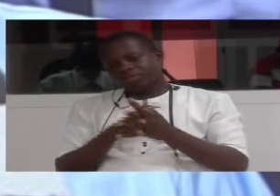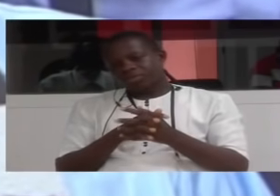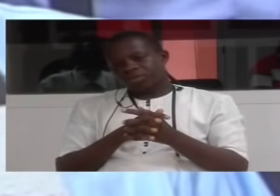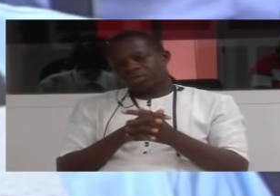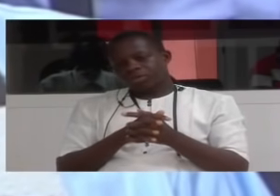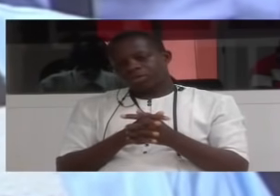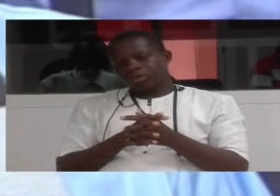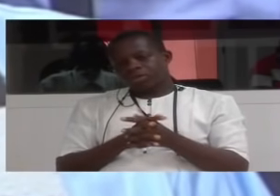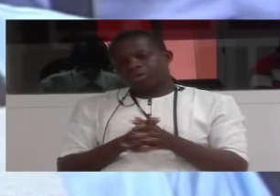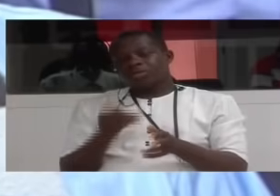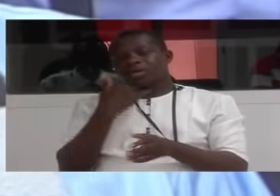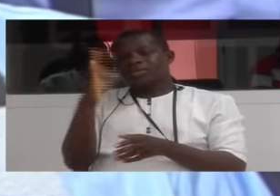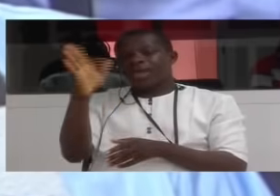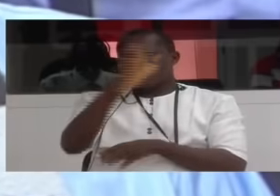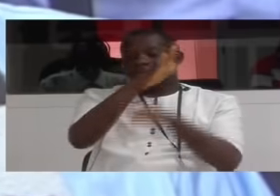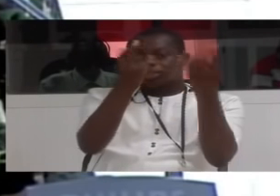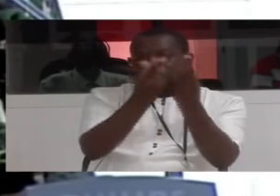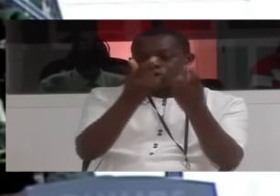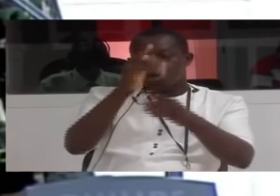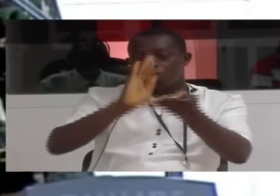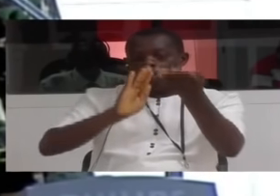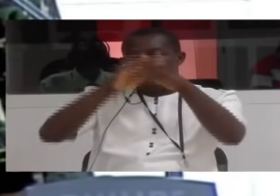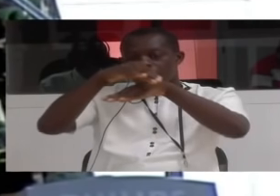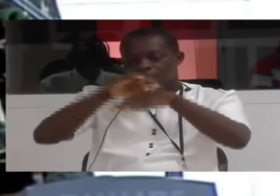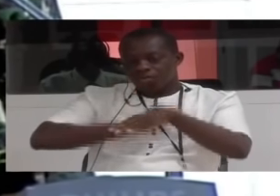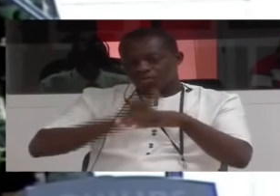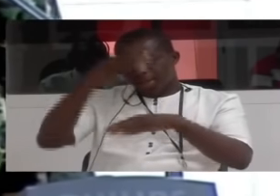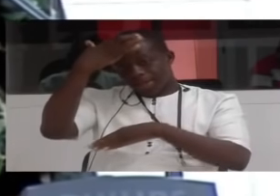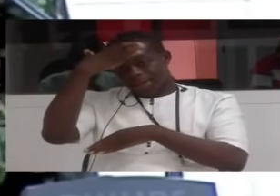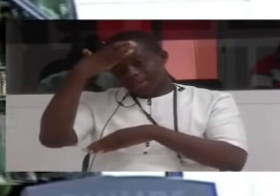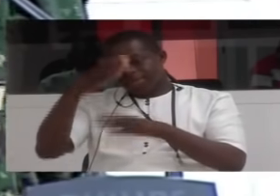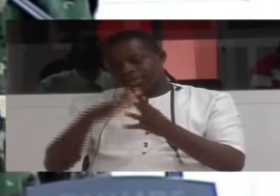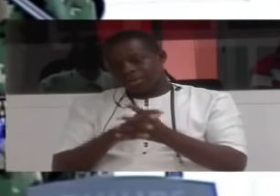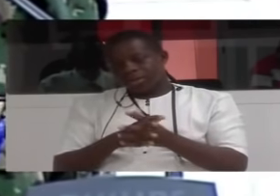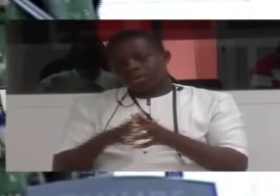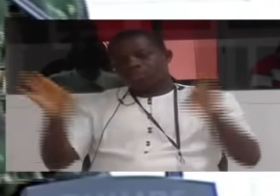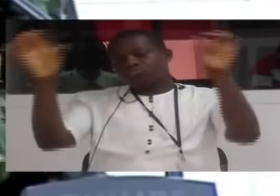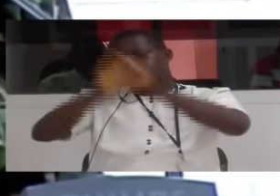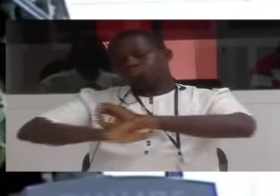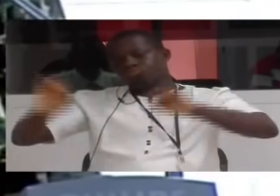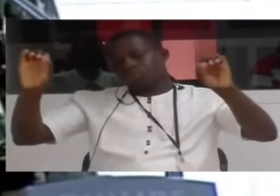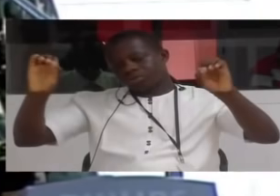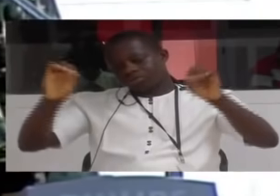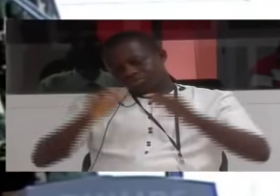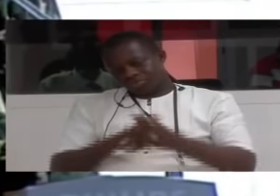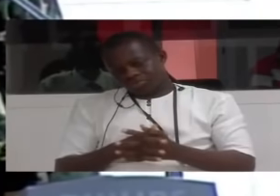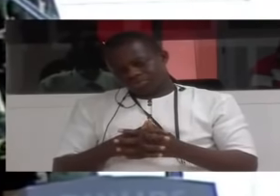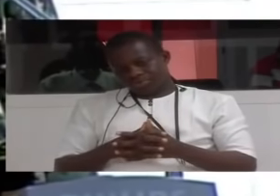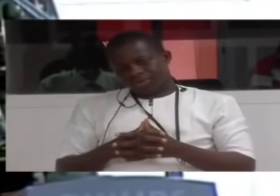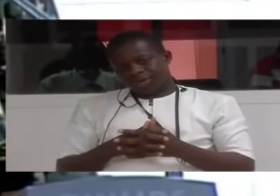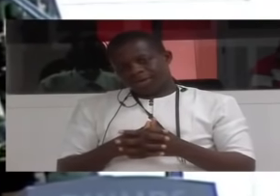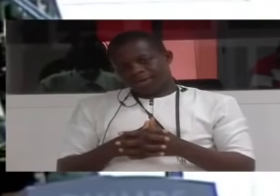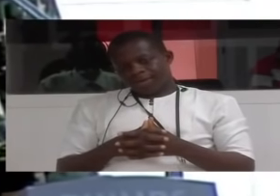Was anything put over his head? Ndax solal ngeen ko dara ci bopam bi solaluñ ko dara. They didn't put anything over his